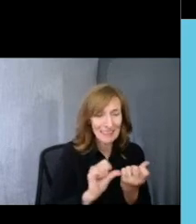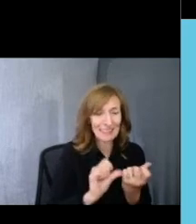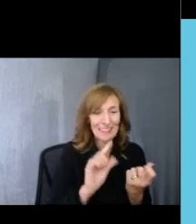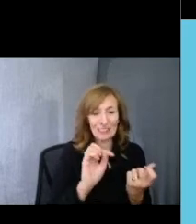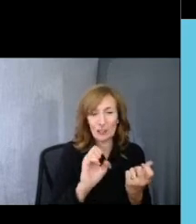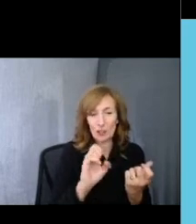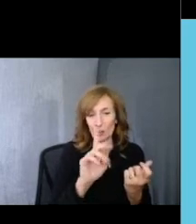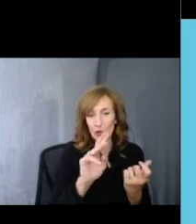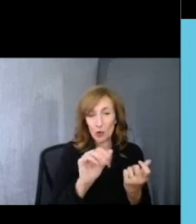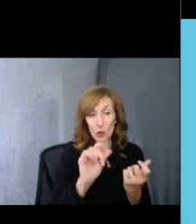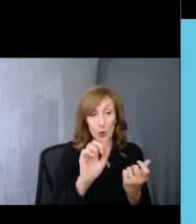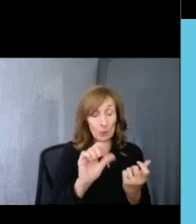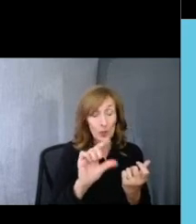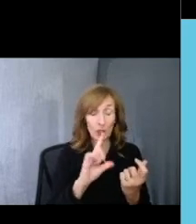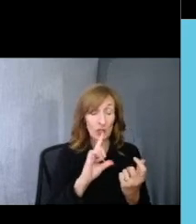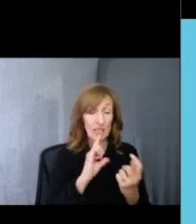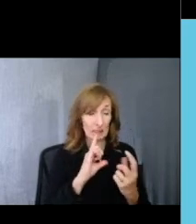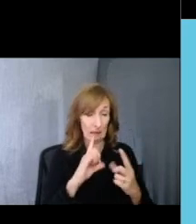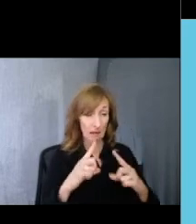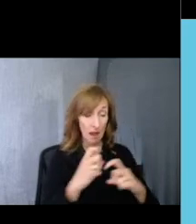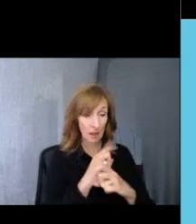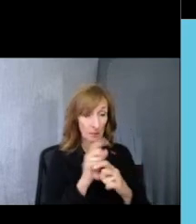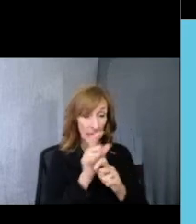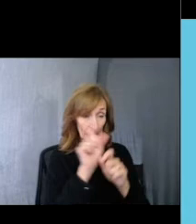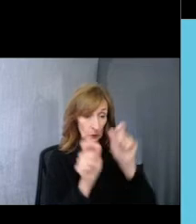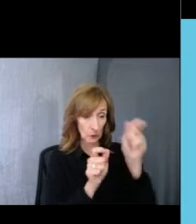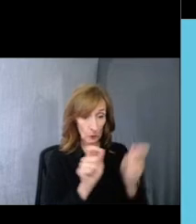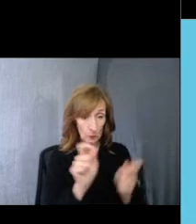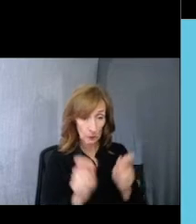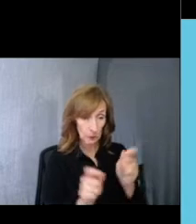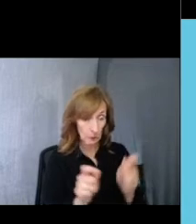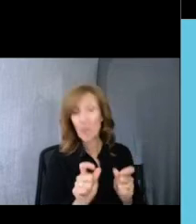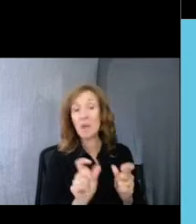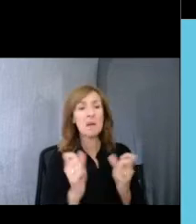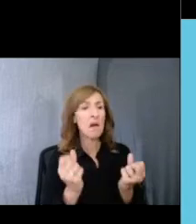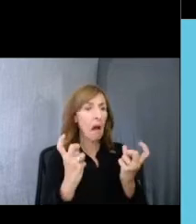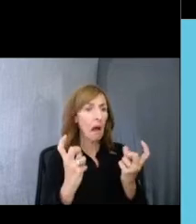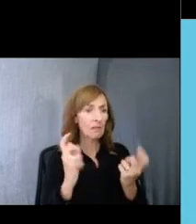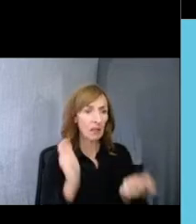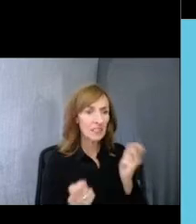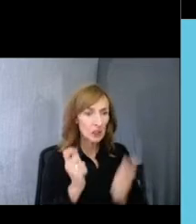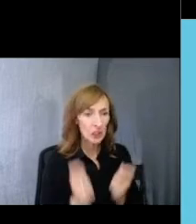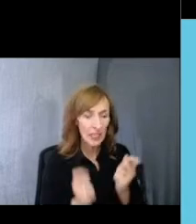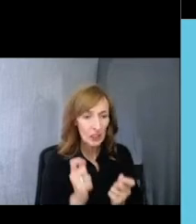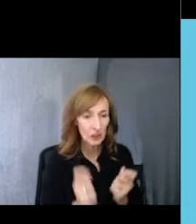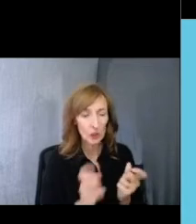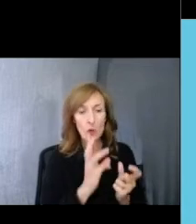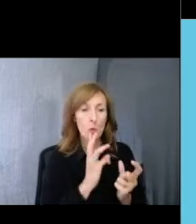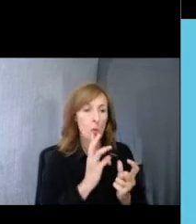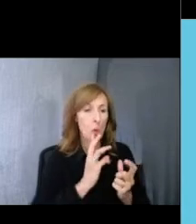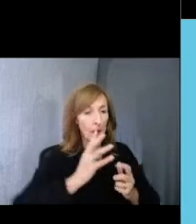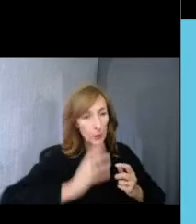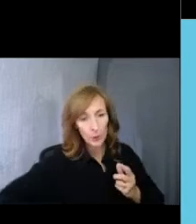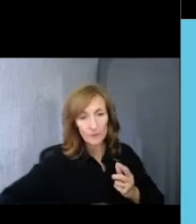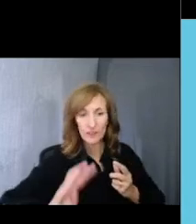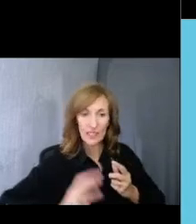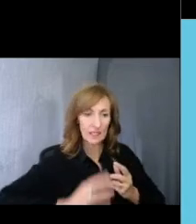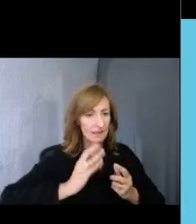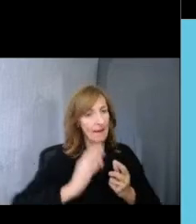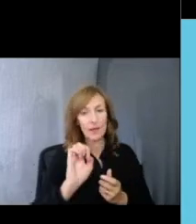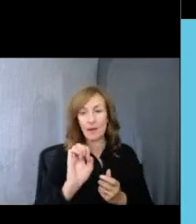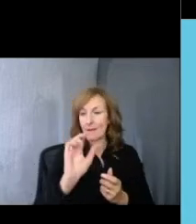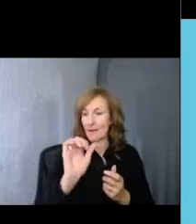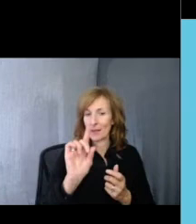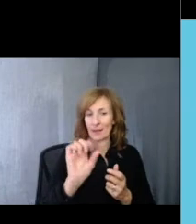system where a lot of modification happens. Water moves in and out, different electrolytes, glucose, a